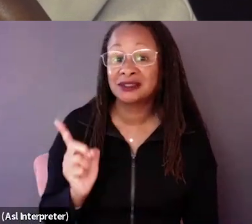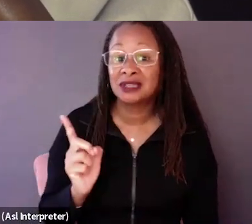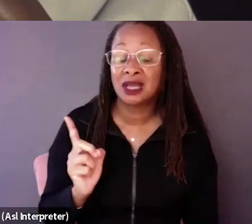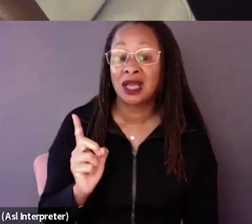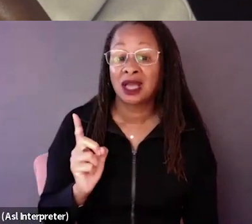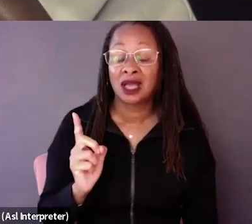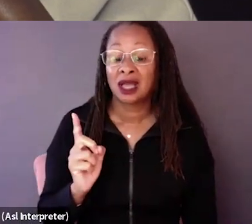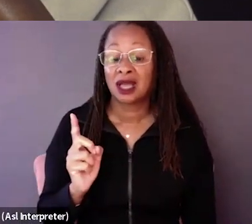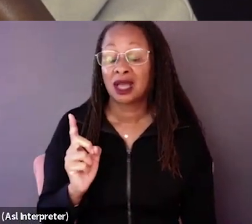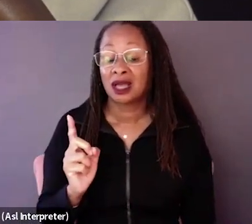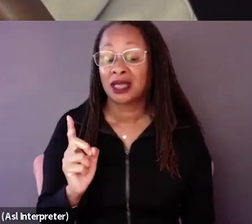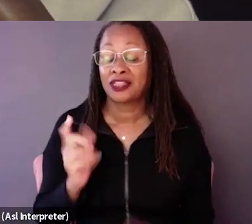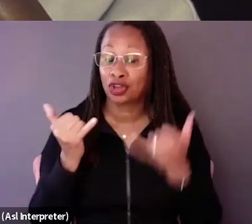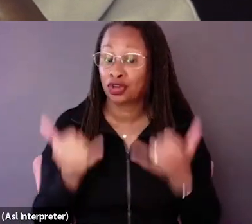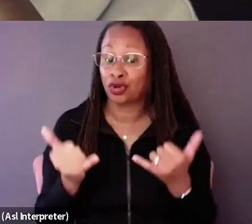a thief or something,